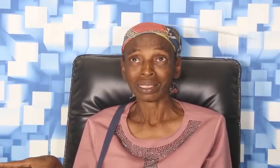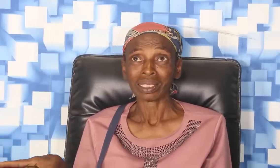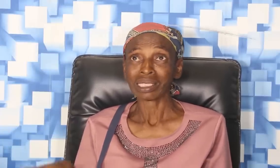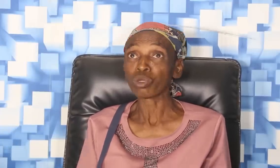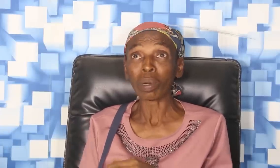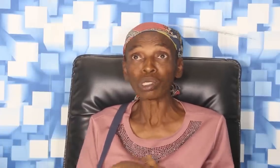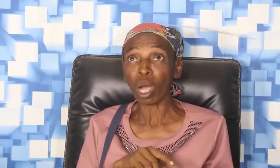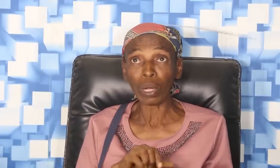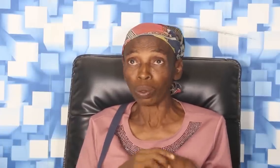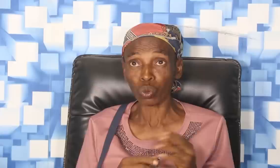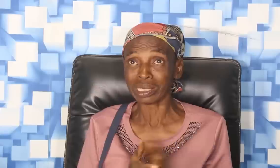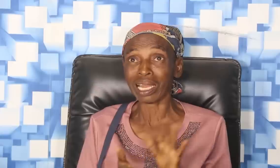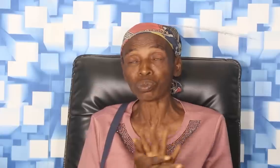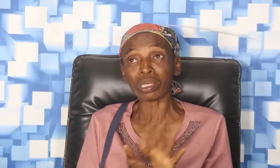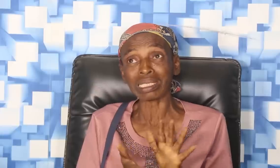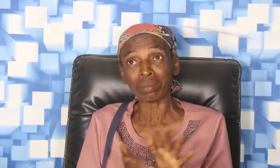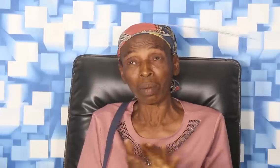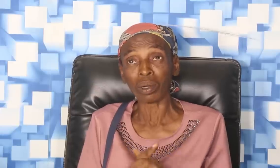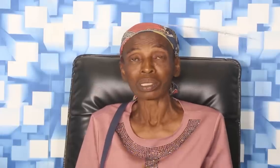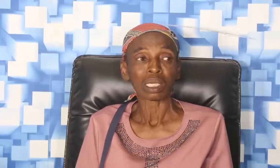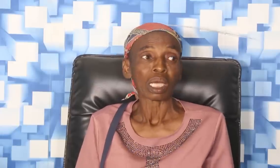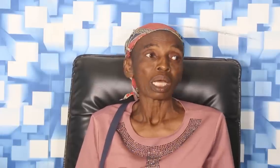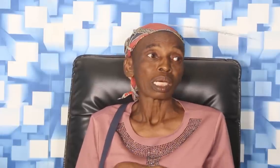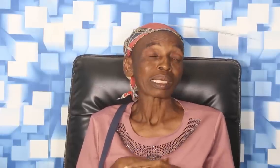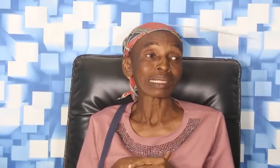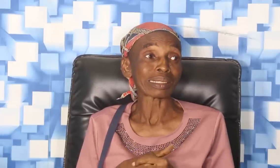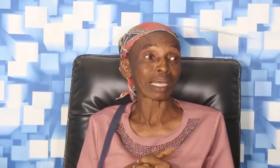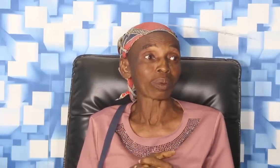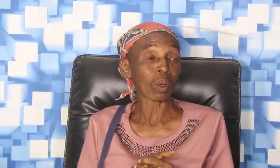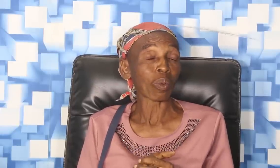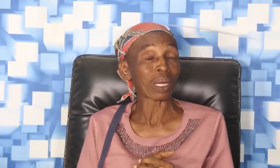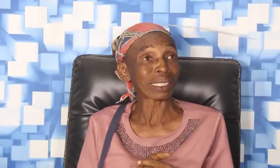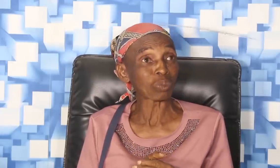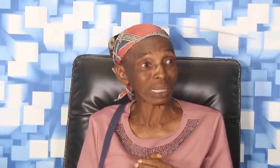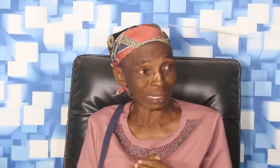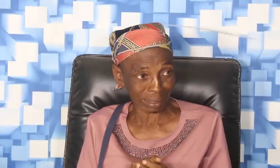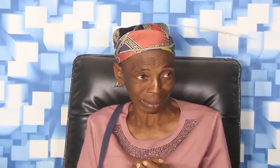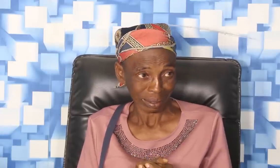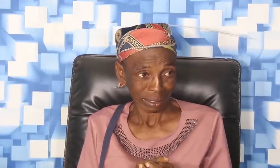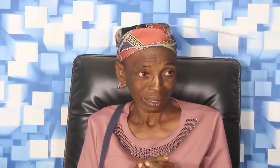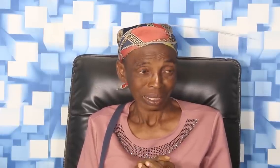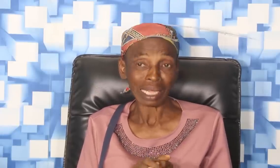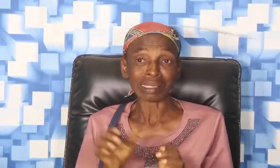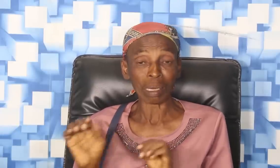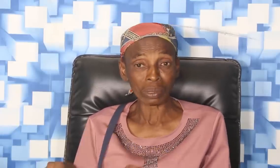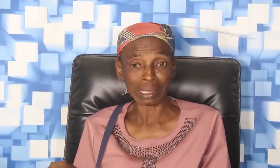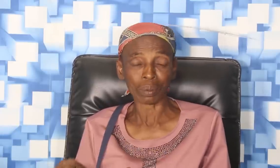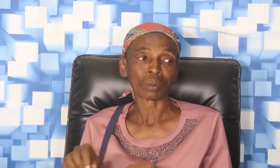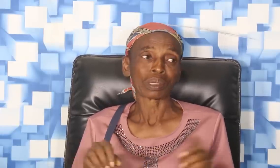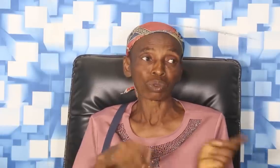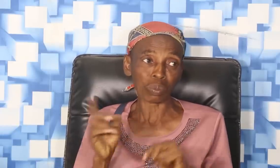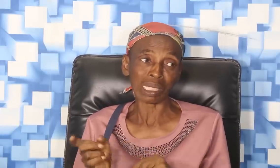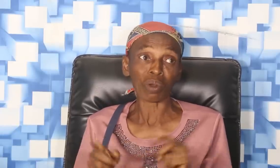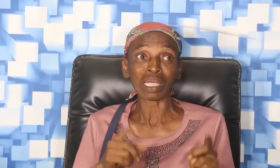me. If nobody knew where I was going, the last morning... Which hospital? The Gogolada specialist. Okay. That is in Abuja